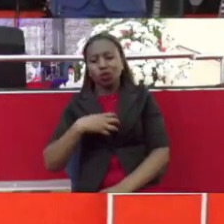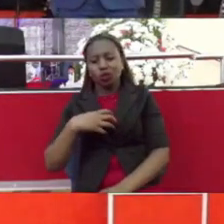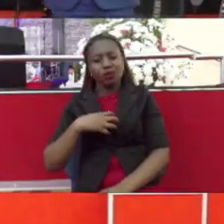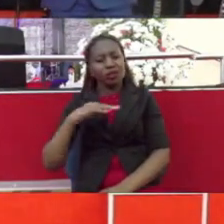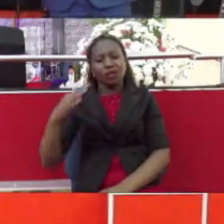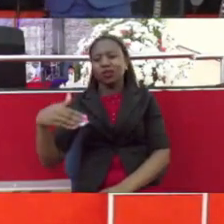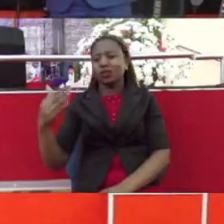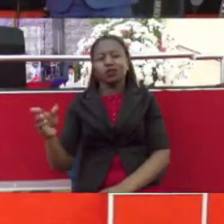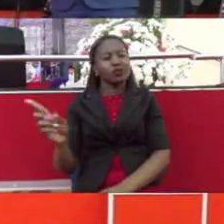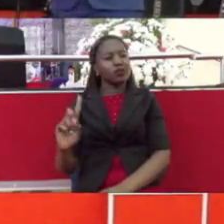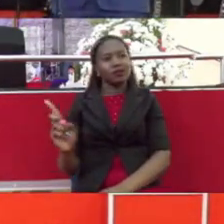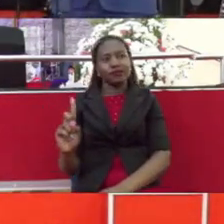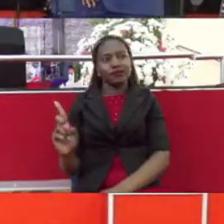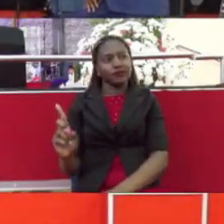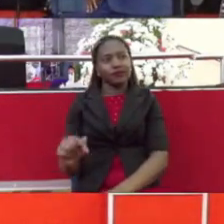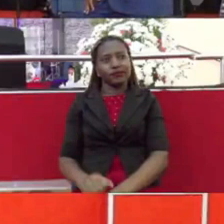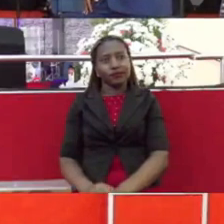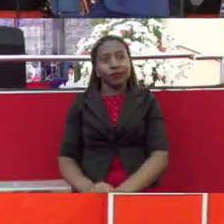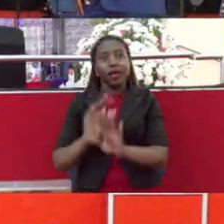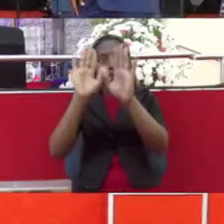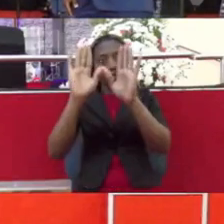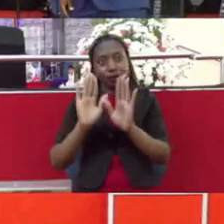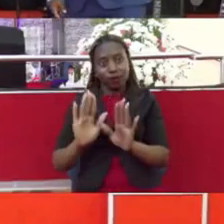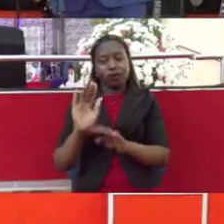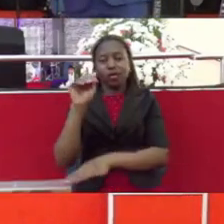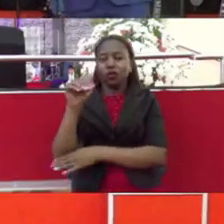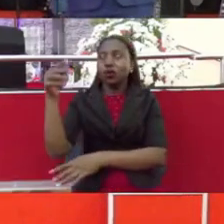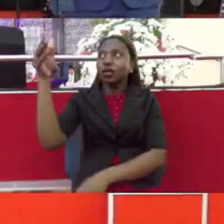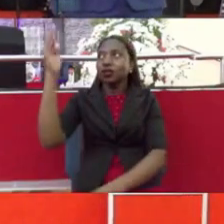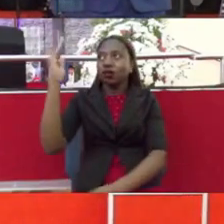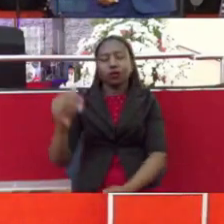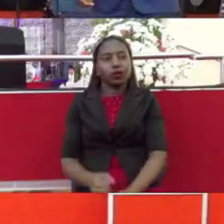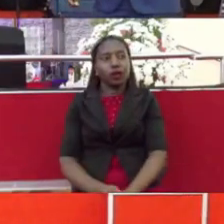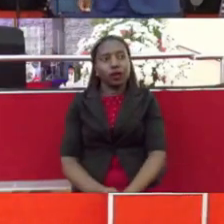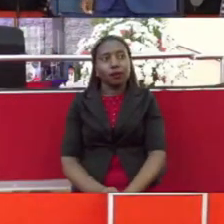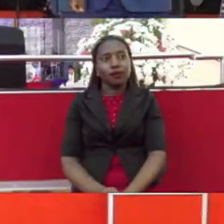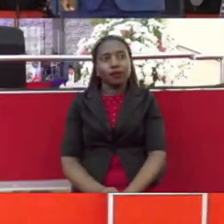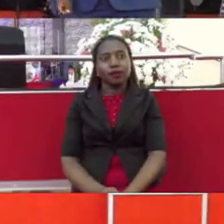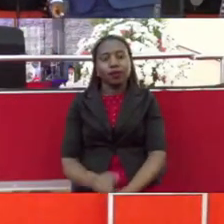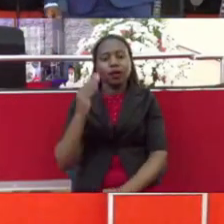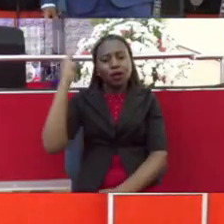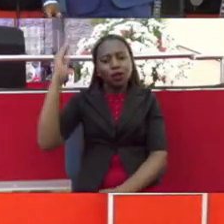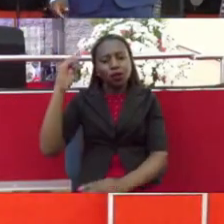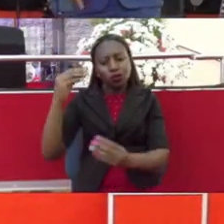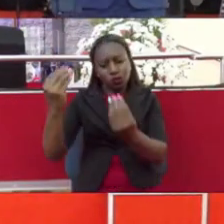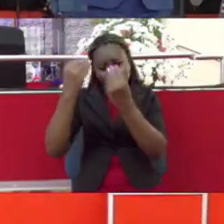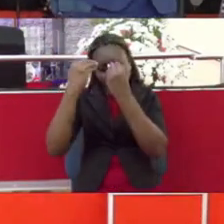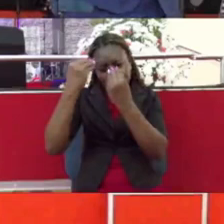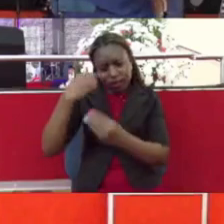kulalamika wakati unapitia mambo magumu, it's important even to ask God, ni vema kuuliza Mungu, what are you teaching me in this